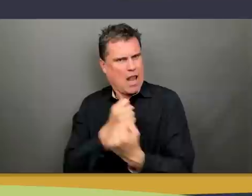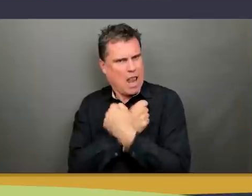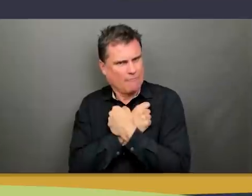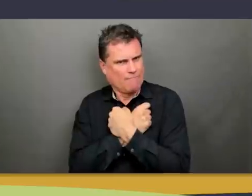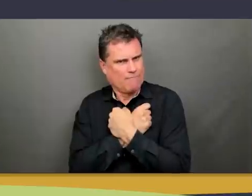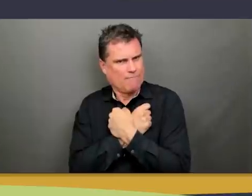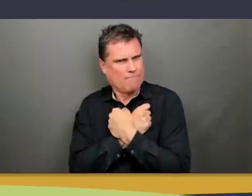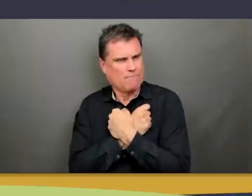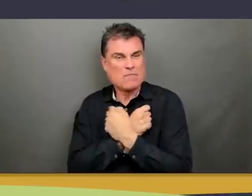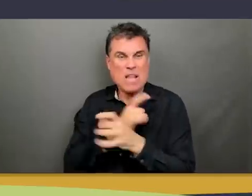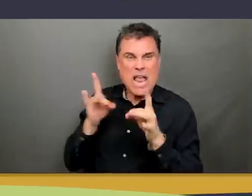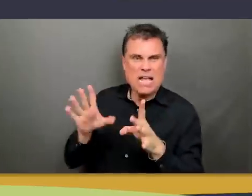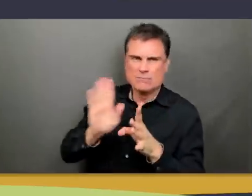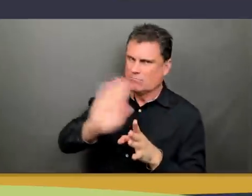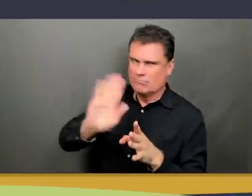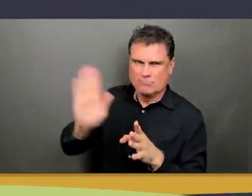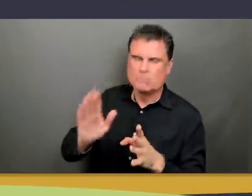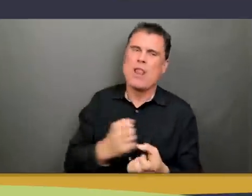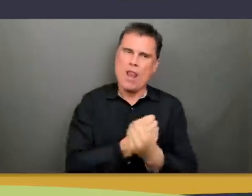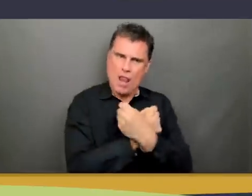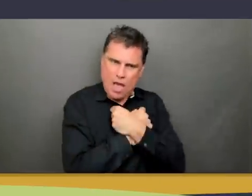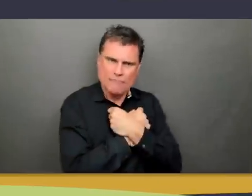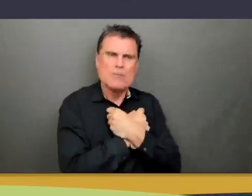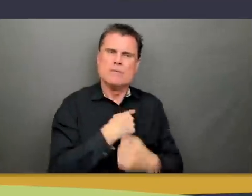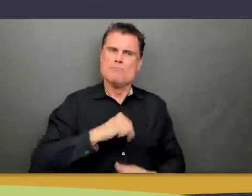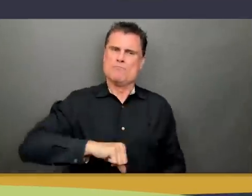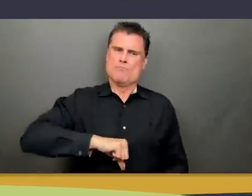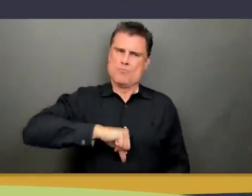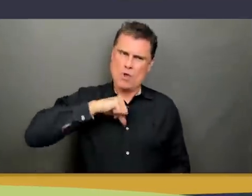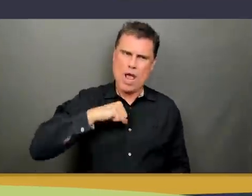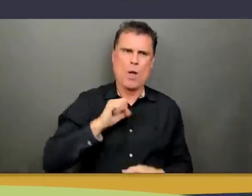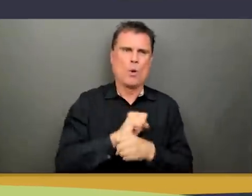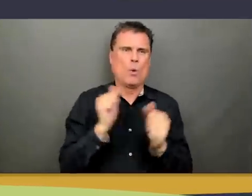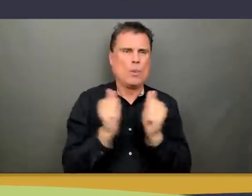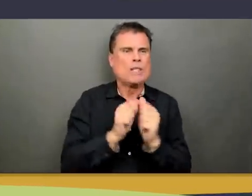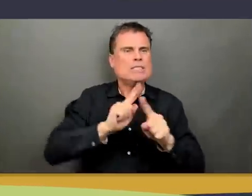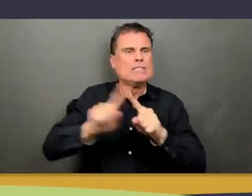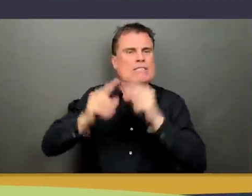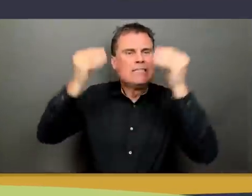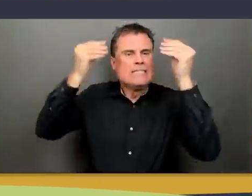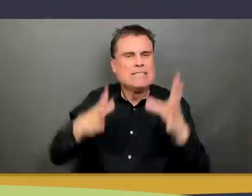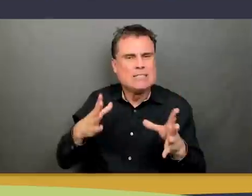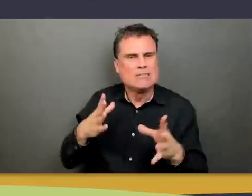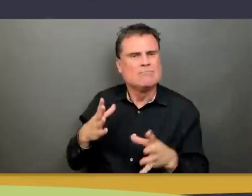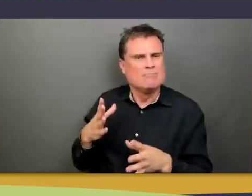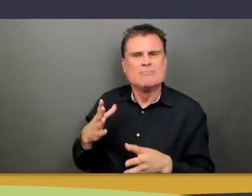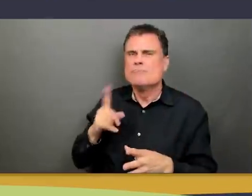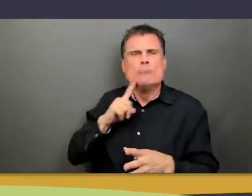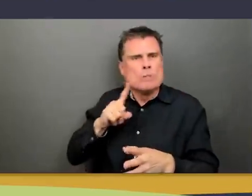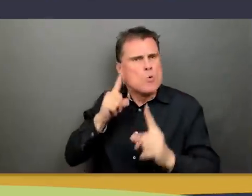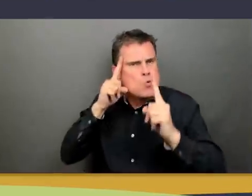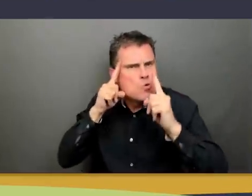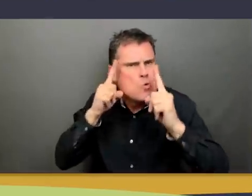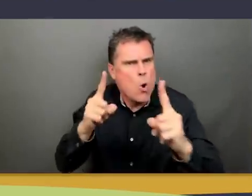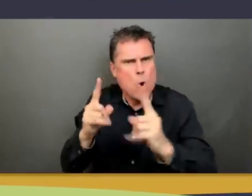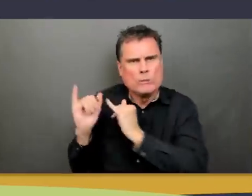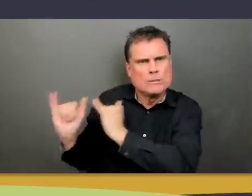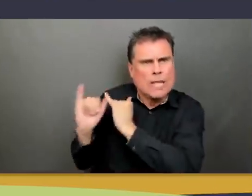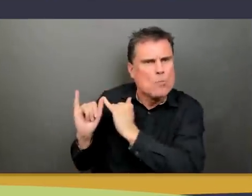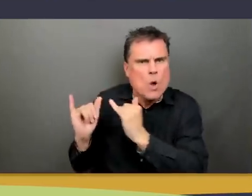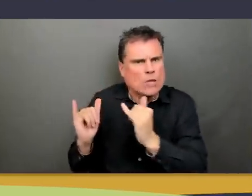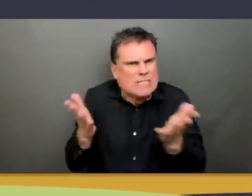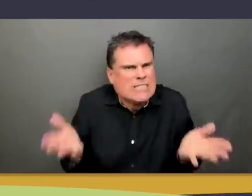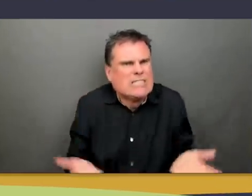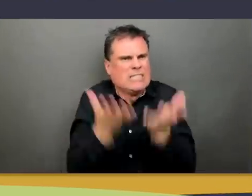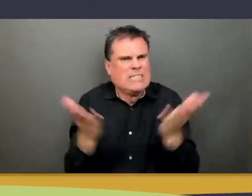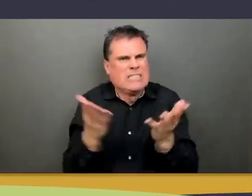these intentional instructional choices in classrooms across BC every day. I'm also proud of another community I belong